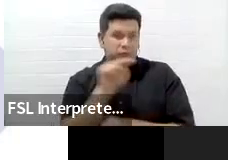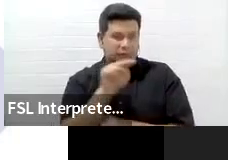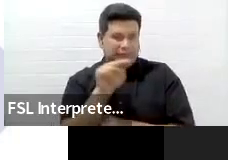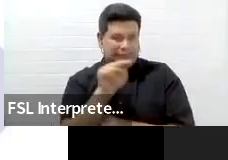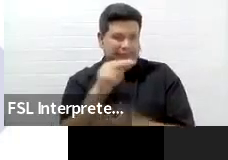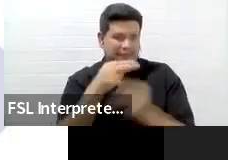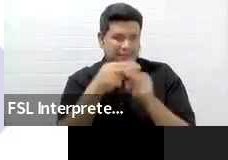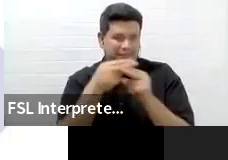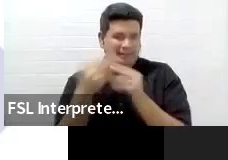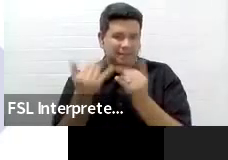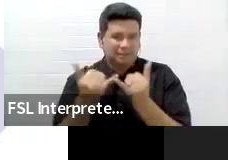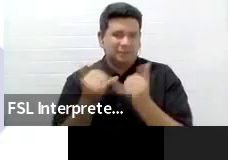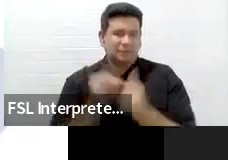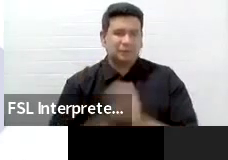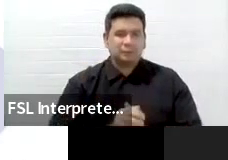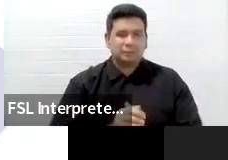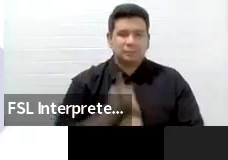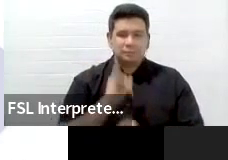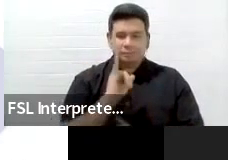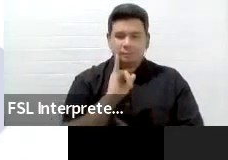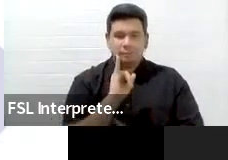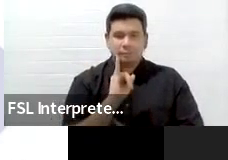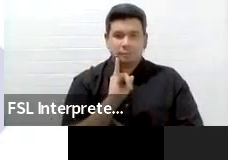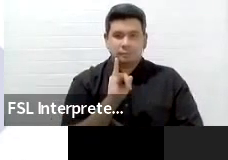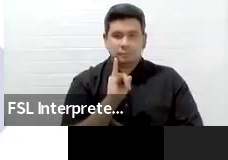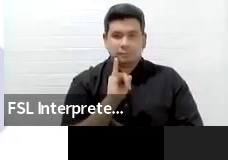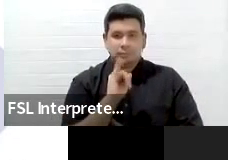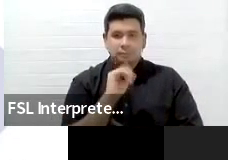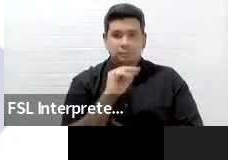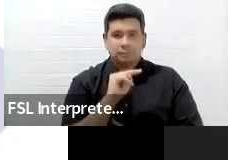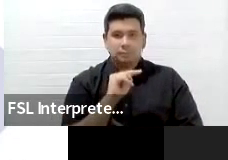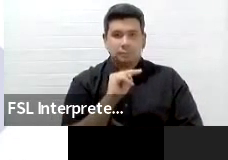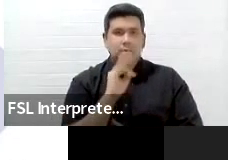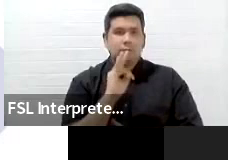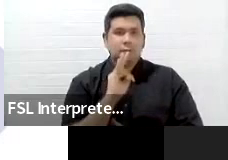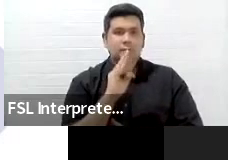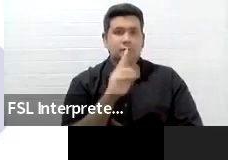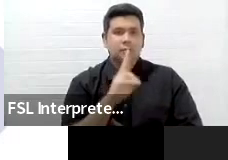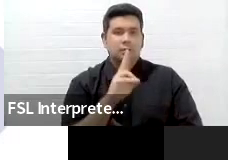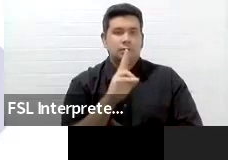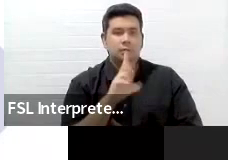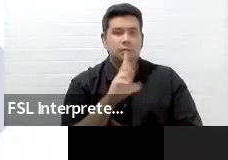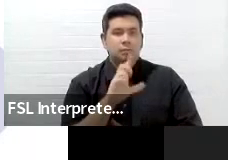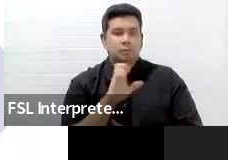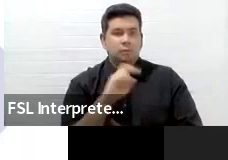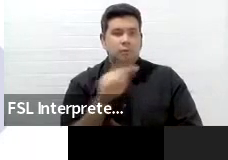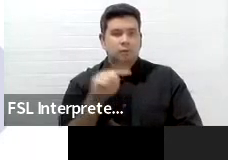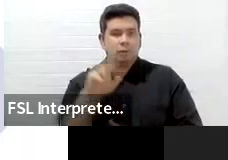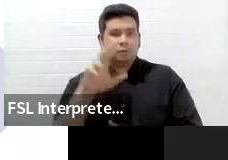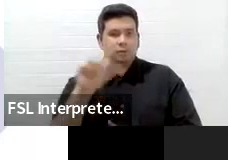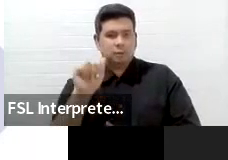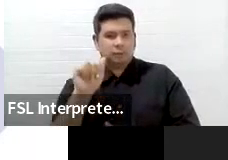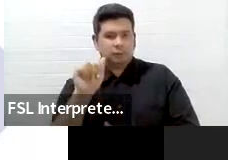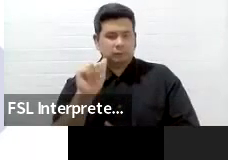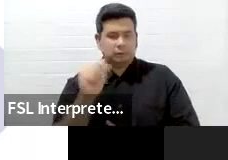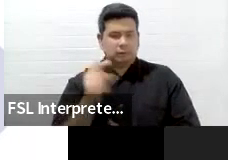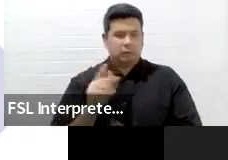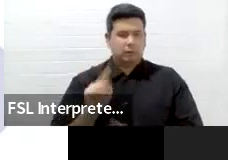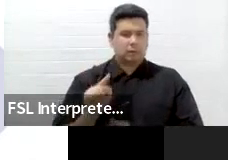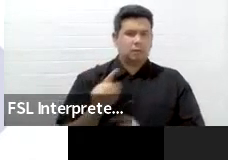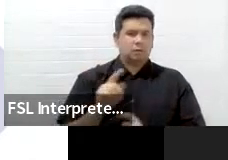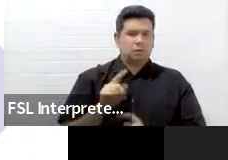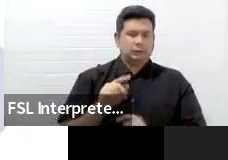influenza, it was mistakenly called Spanish flu, and historians do not call them Spanish flu